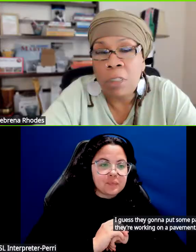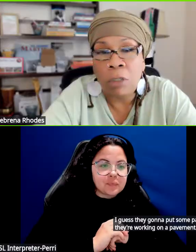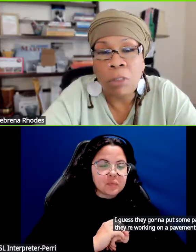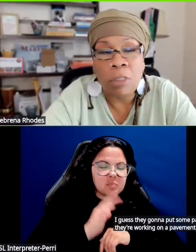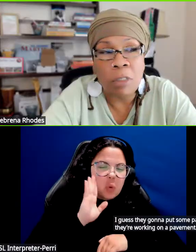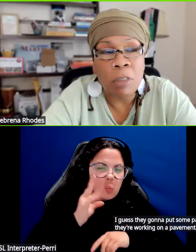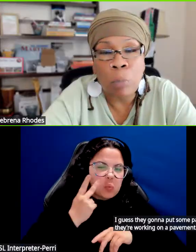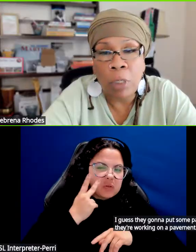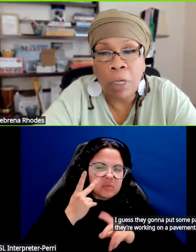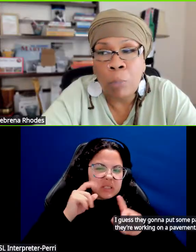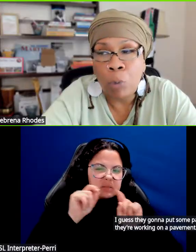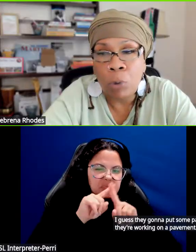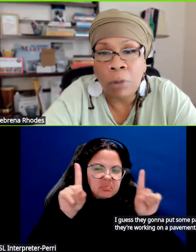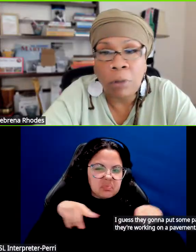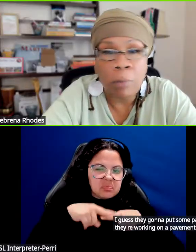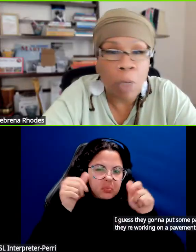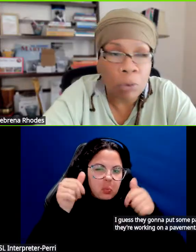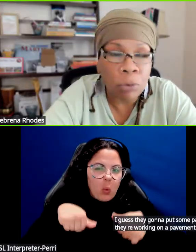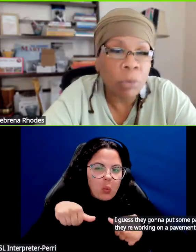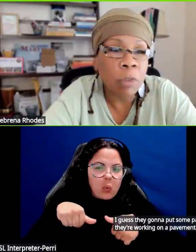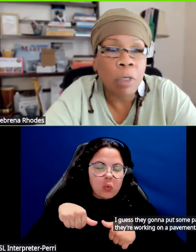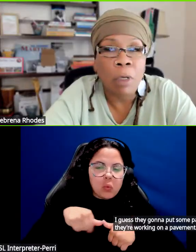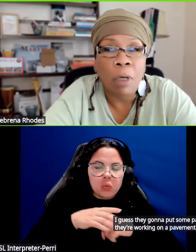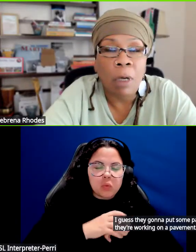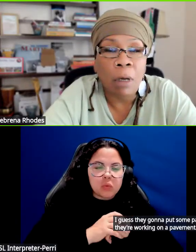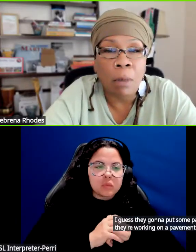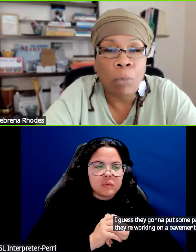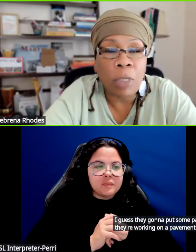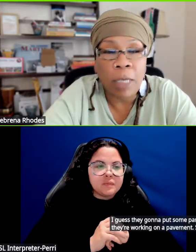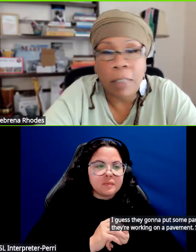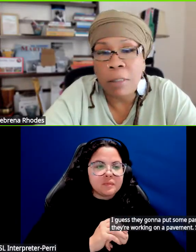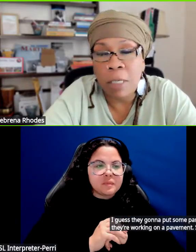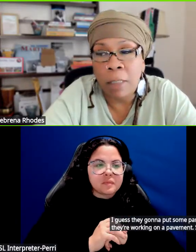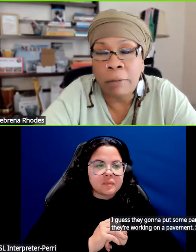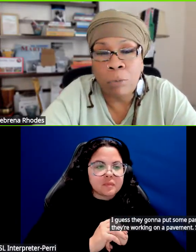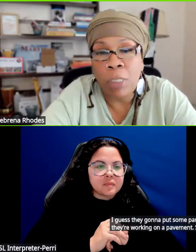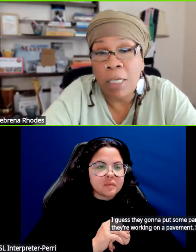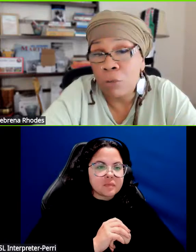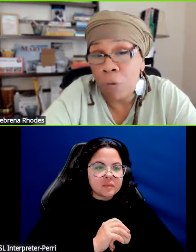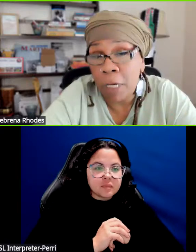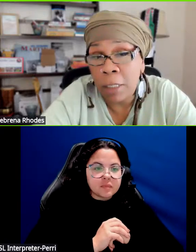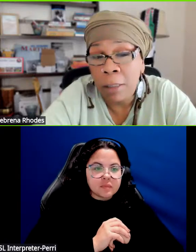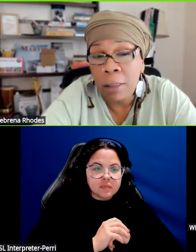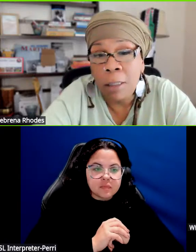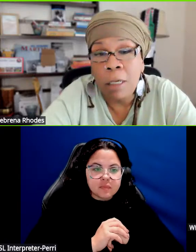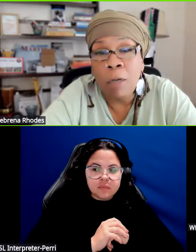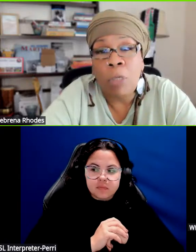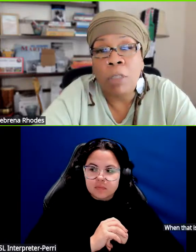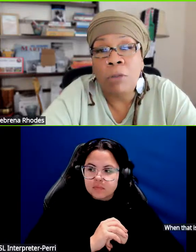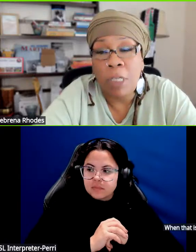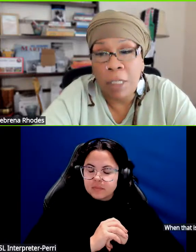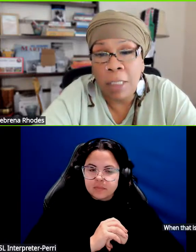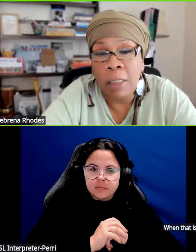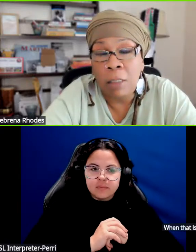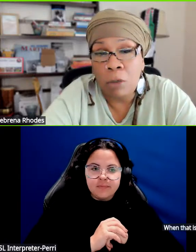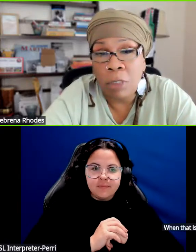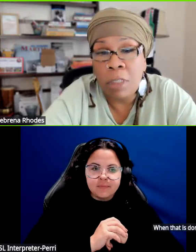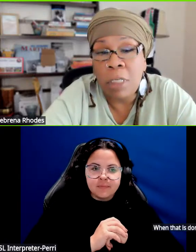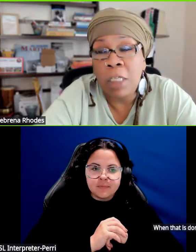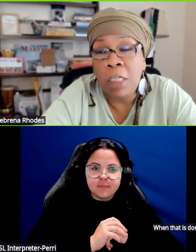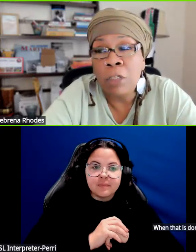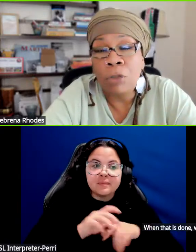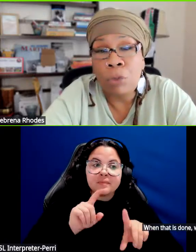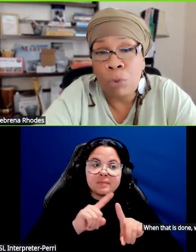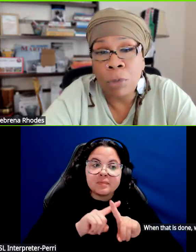see the notices put up on the poles when that is done, when that is ready. But you did get